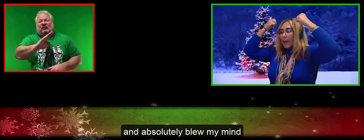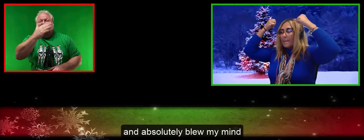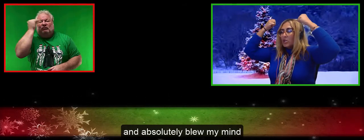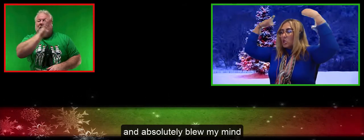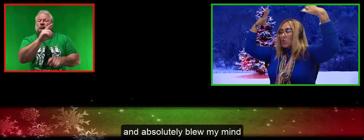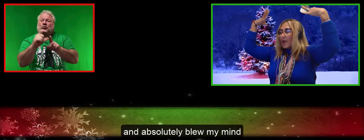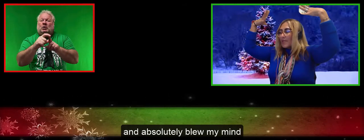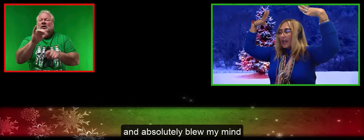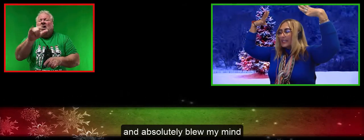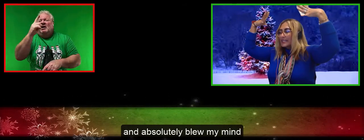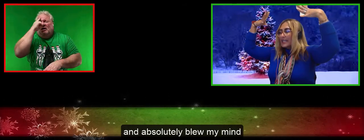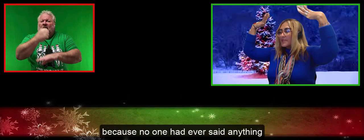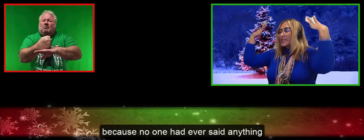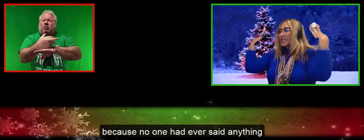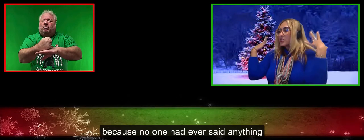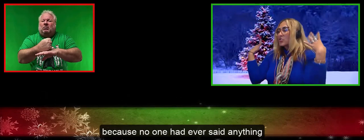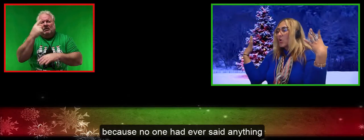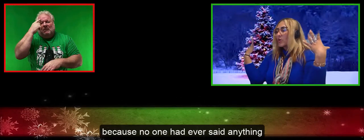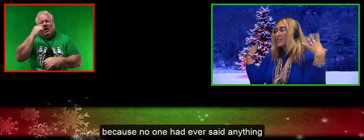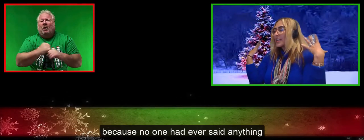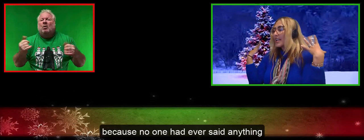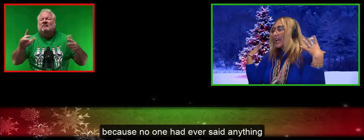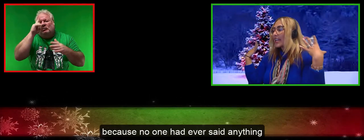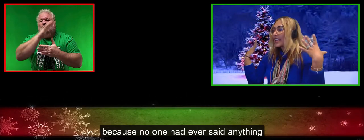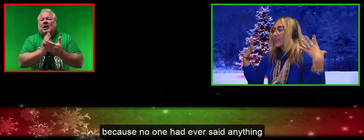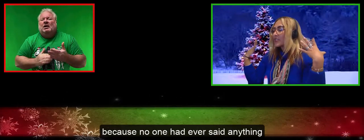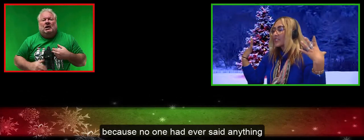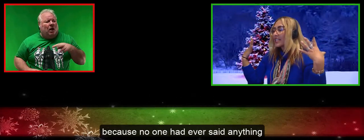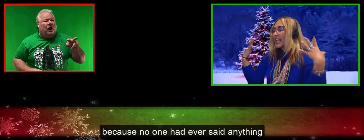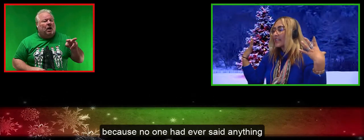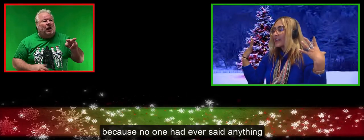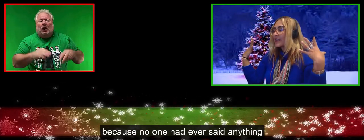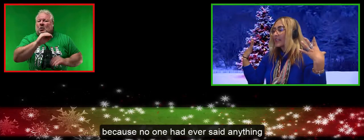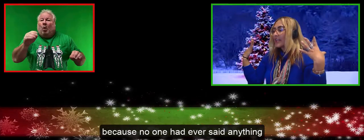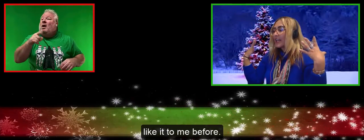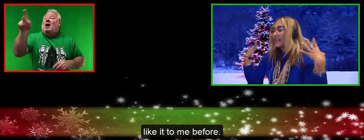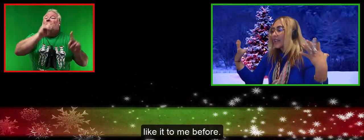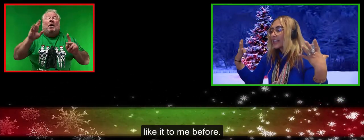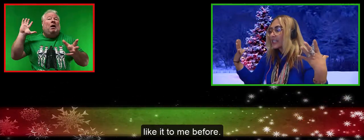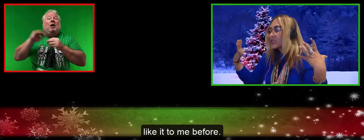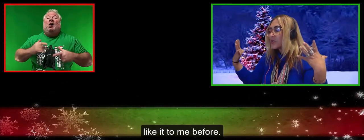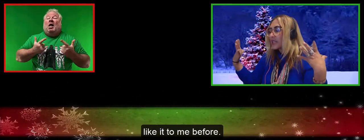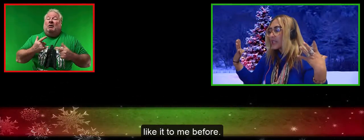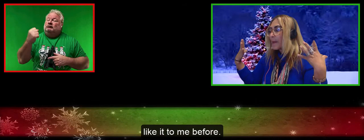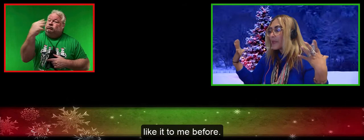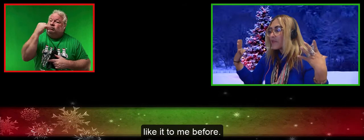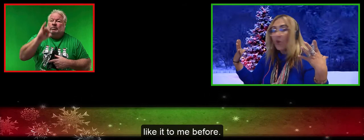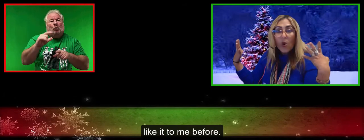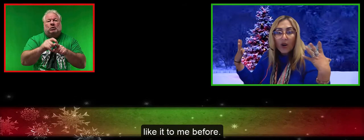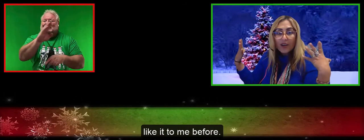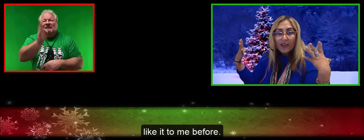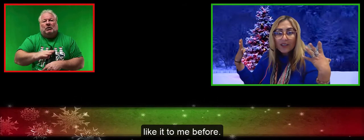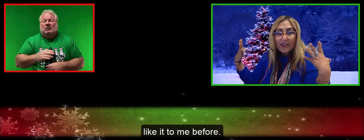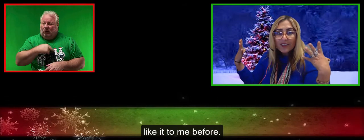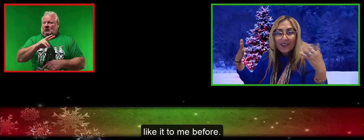absolutely blew my mind because no one had ever said anything like it to me